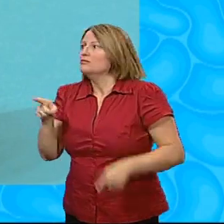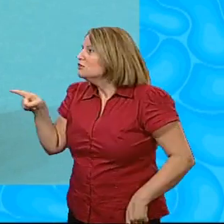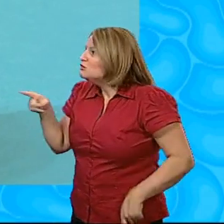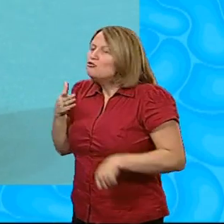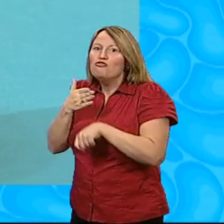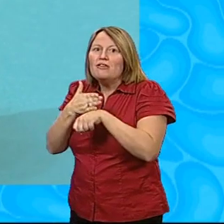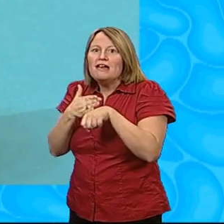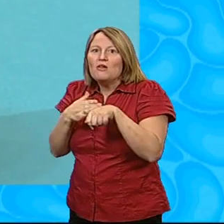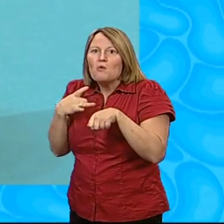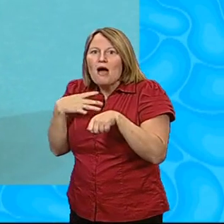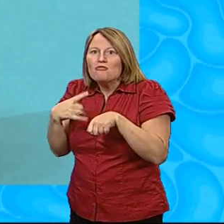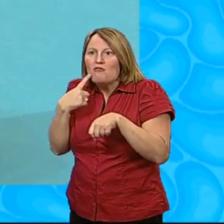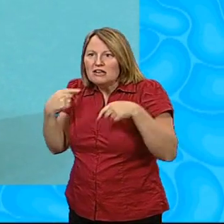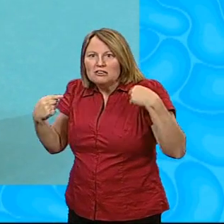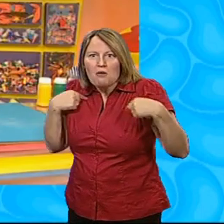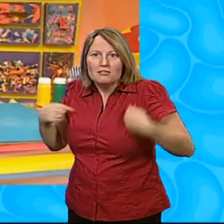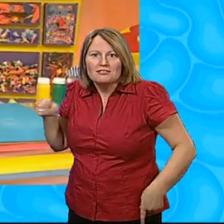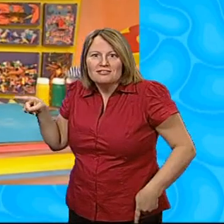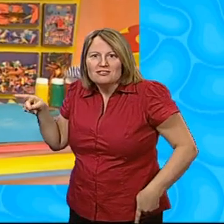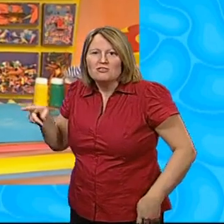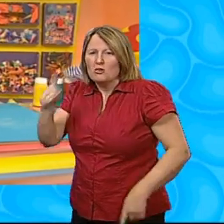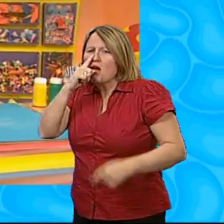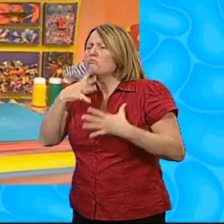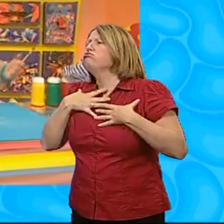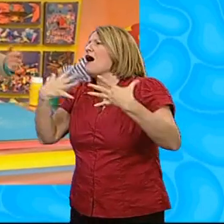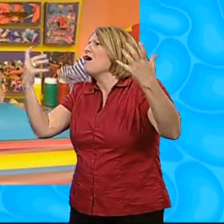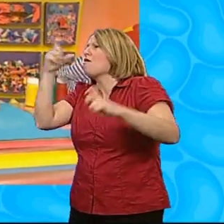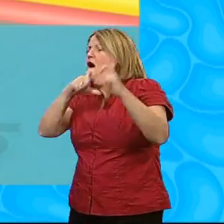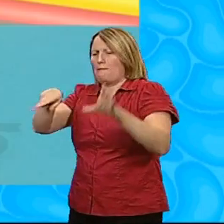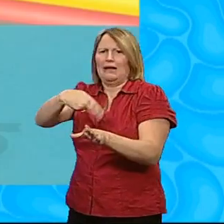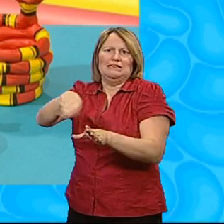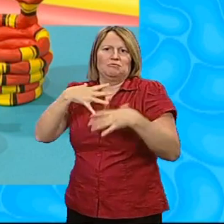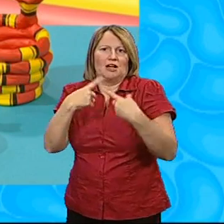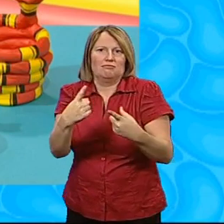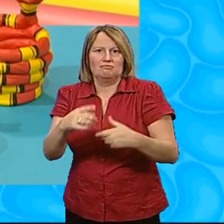here. It's green with white and red spots, but you can do any colour you want.